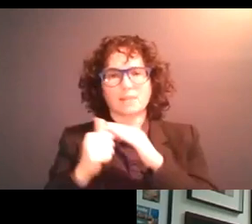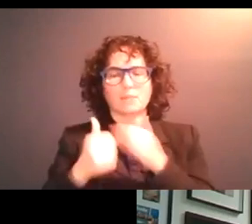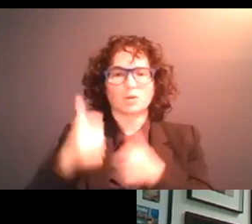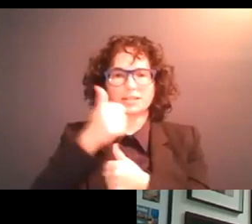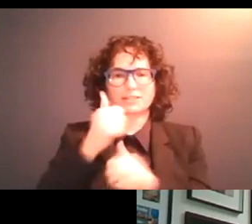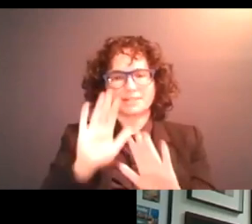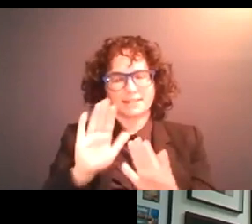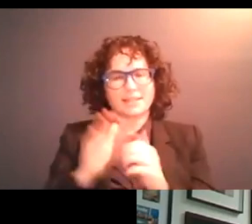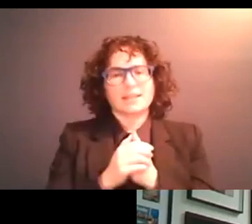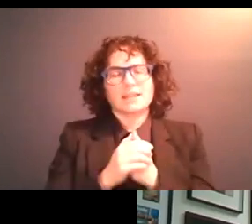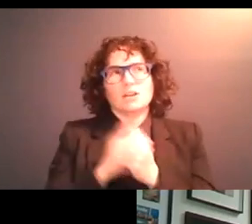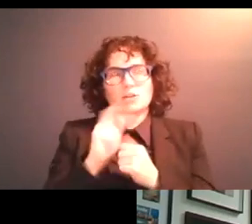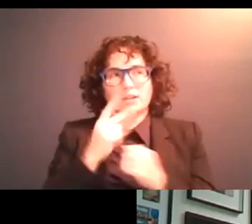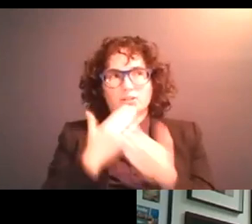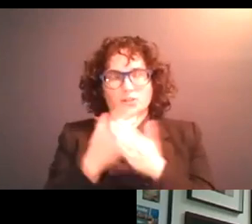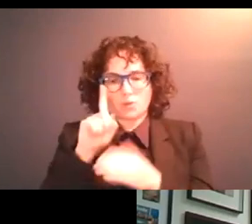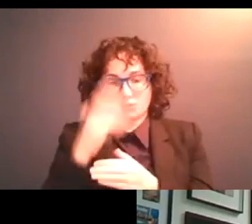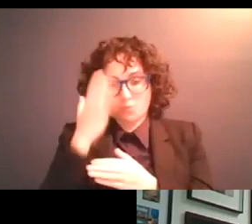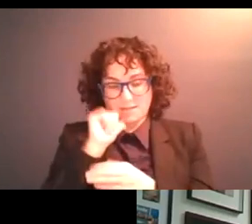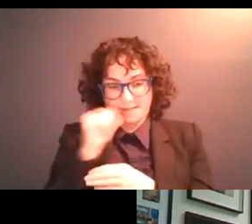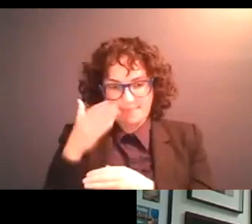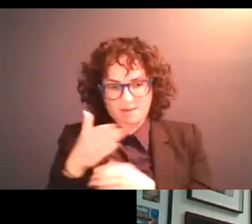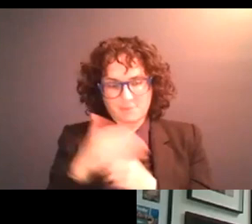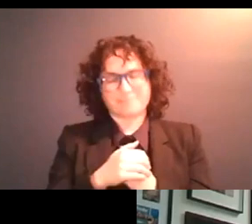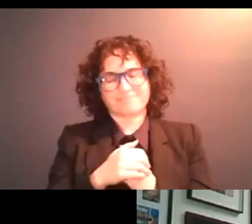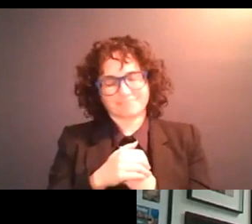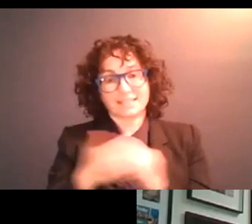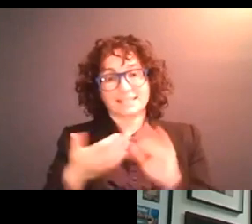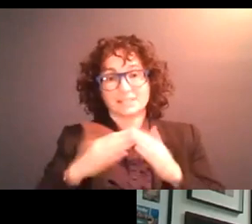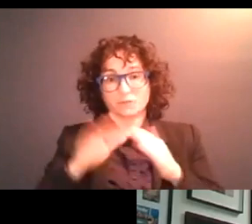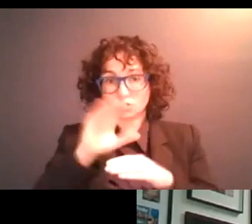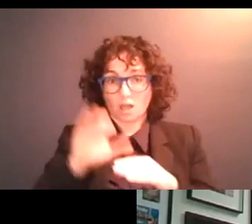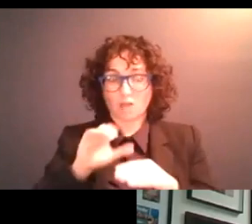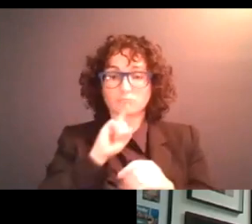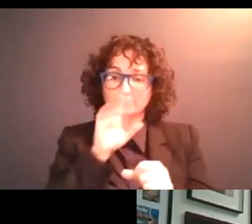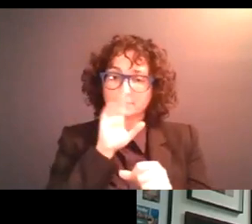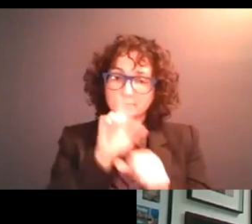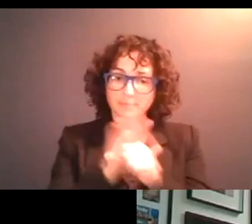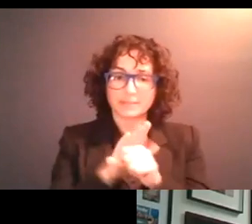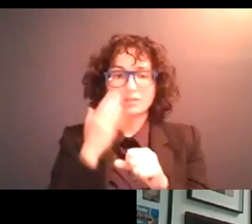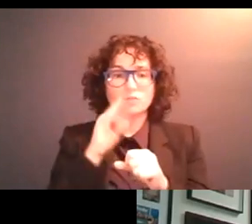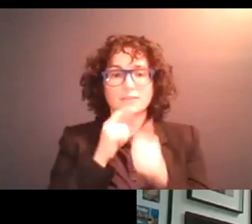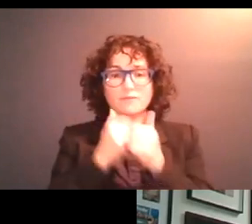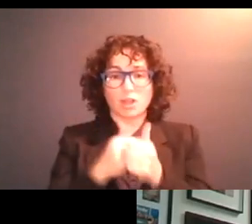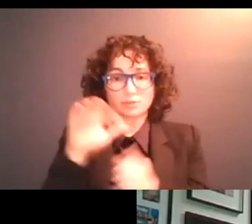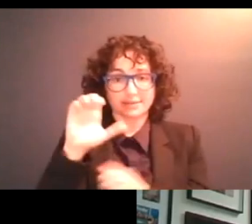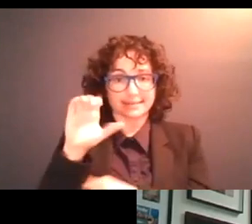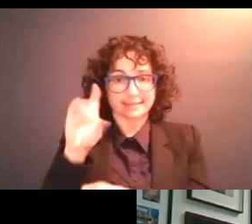it's a really good question. First things first, the city of Chicago is committed to following the U.S. Centers for Disease Control and